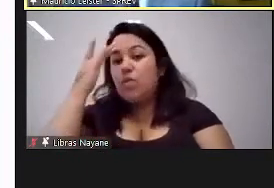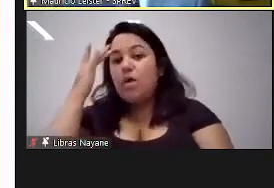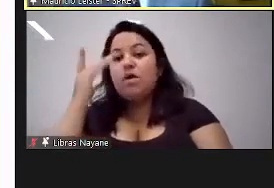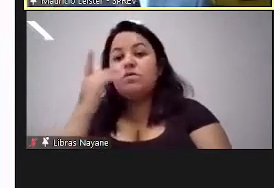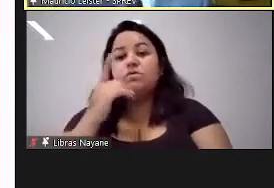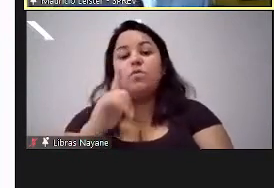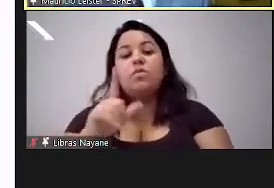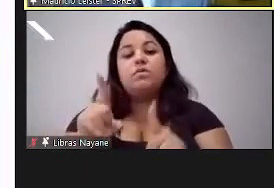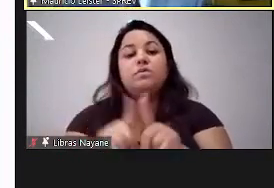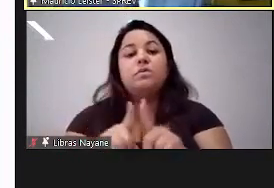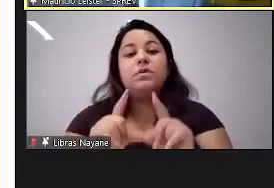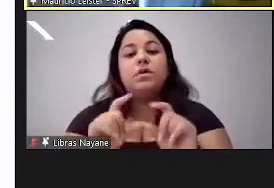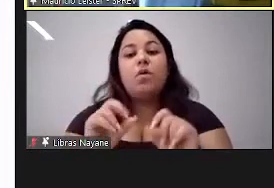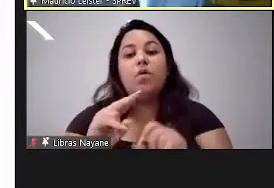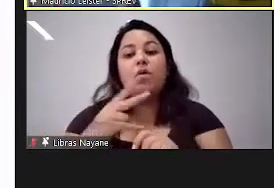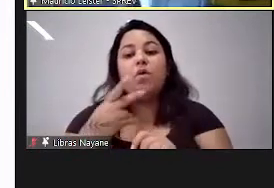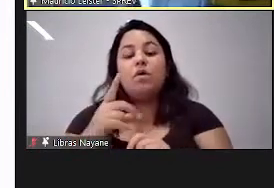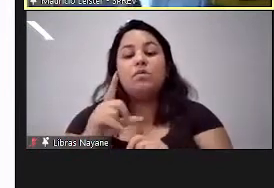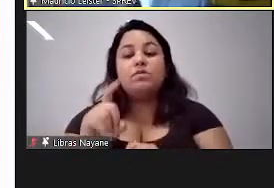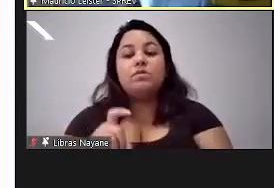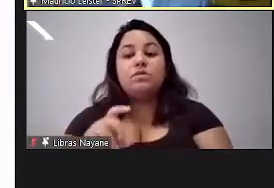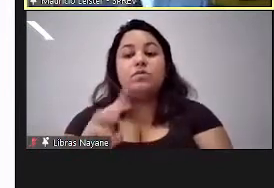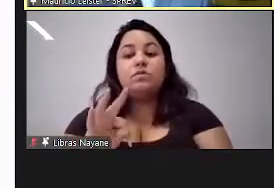84% of the contributions